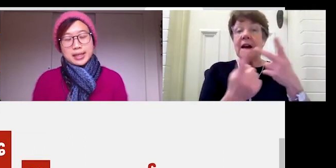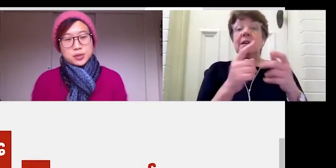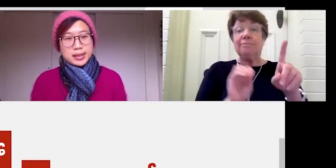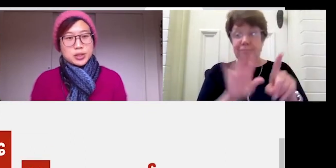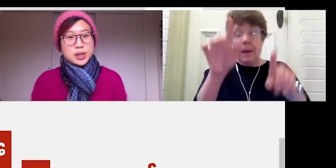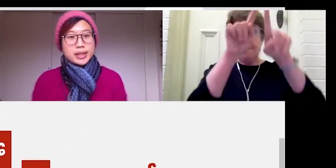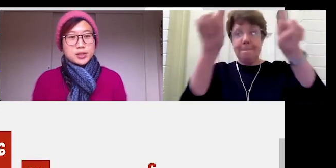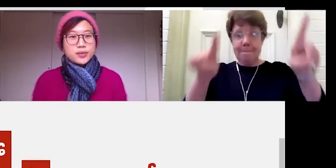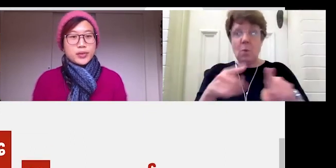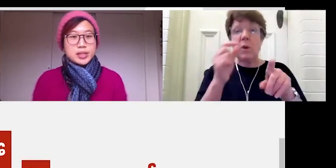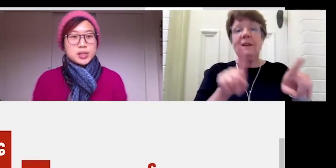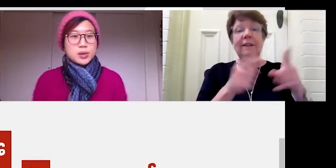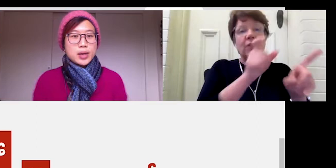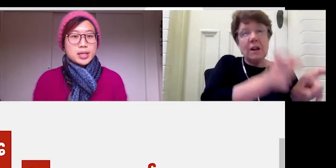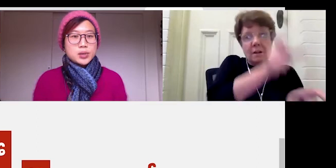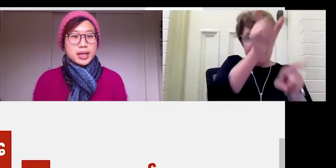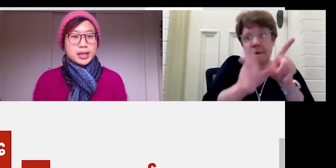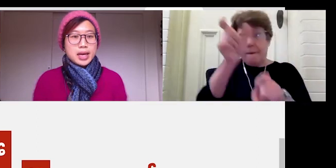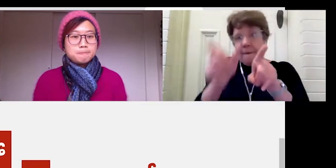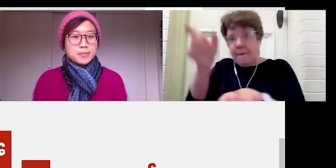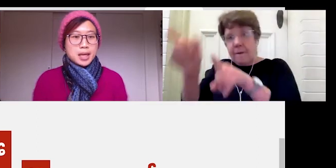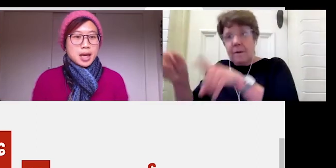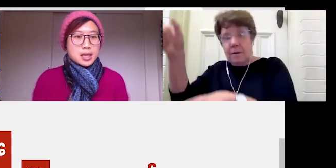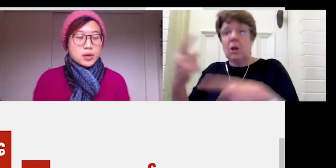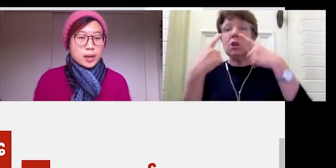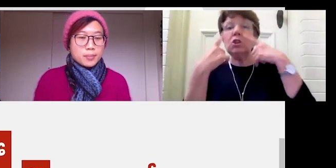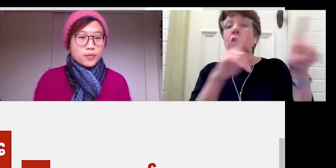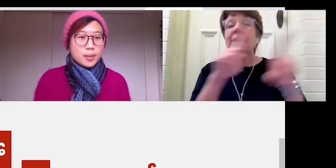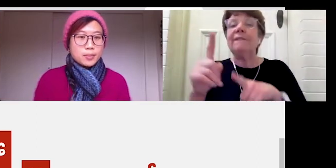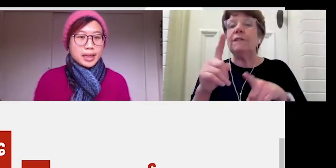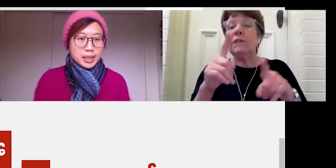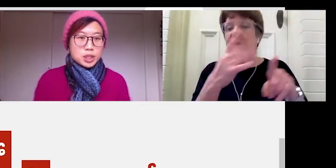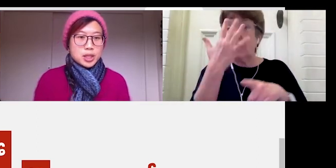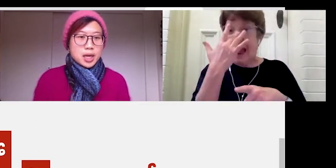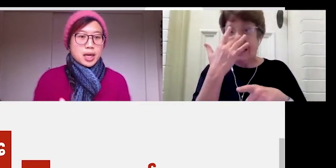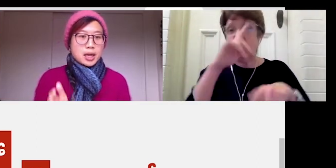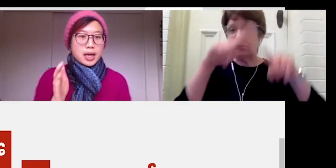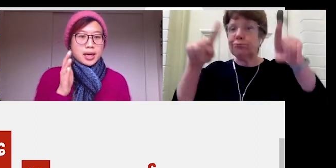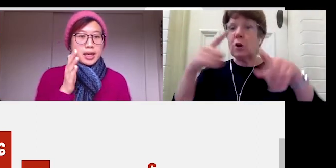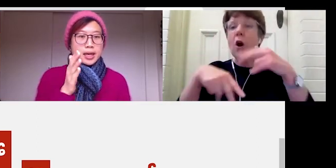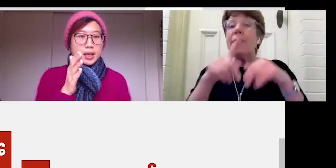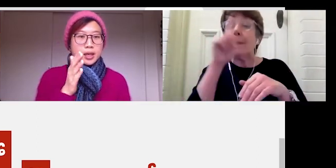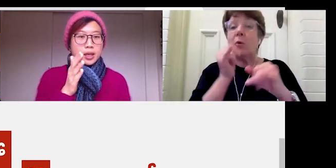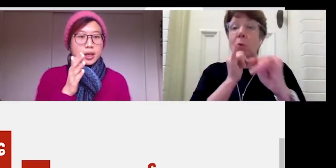the age range of the interviewees. So as you can, so from the image,